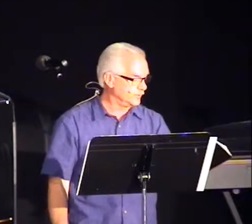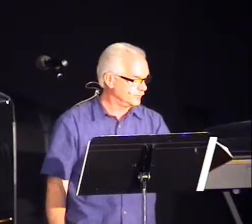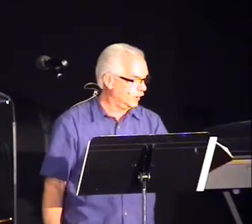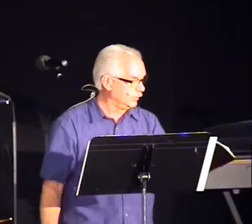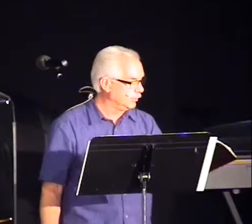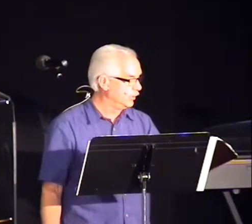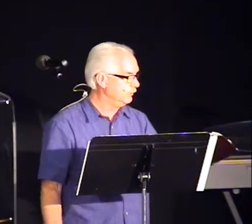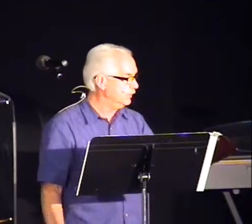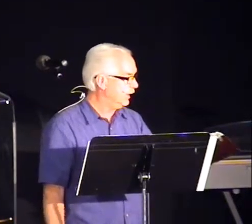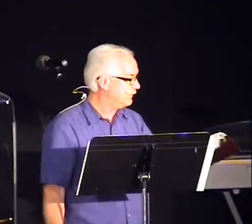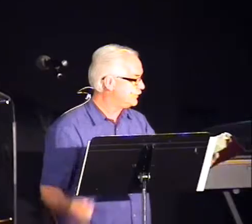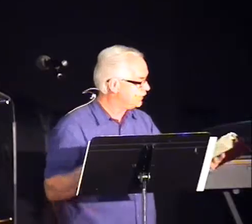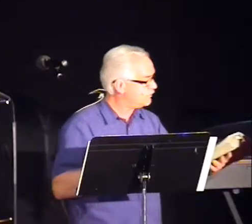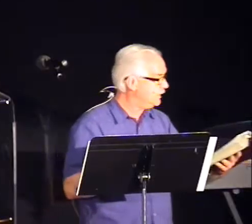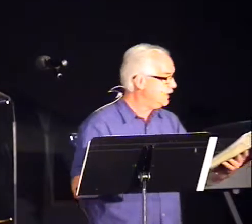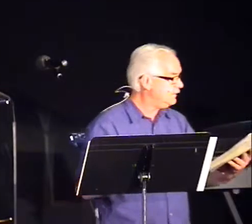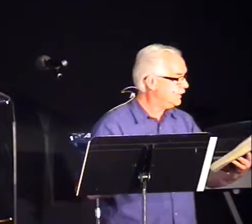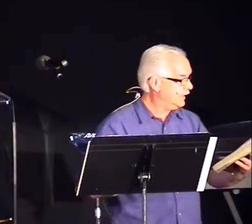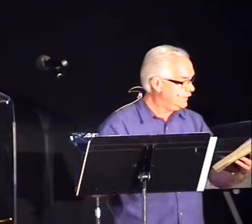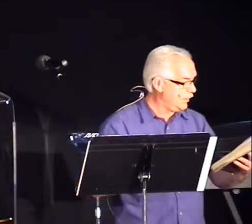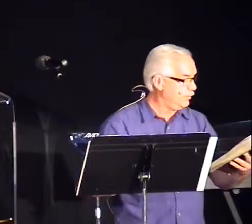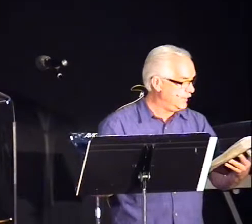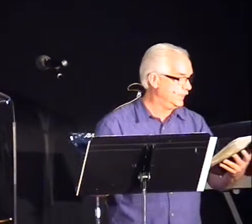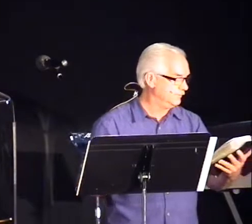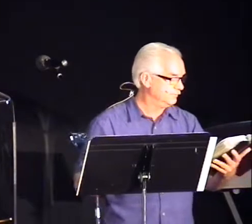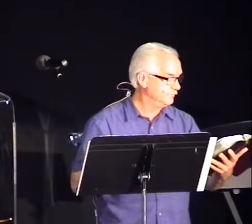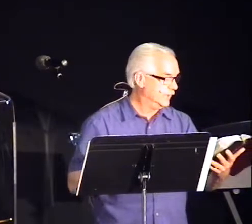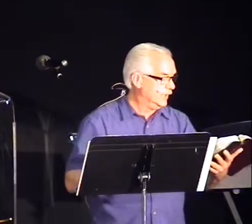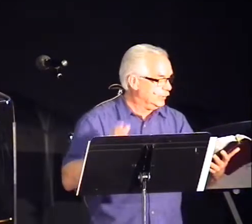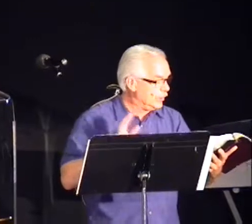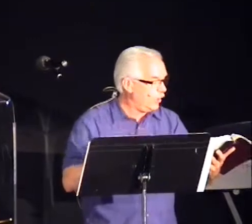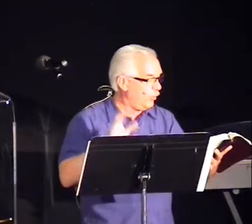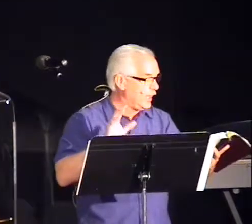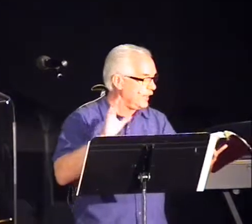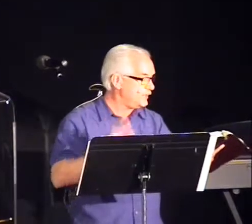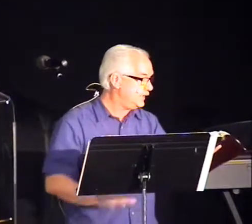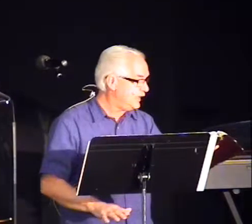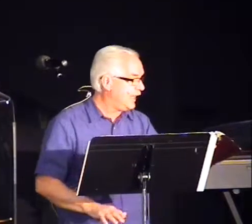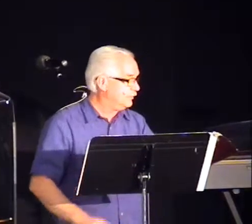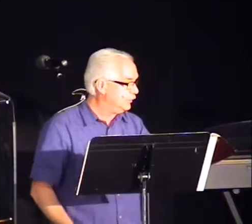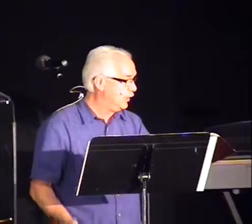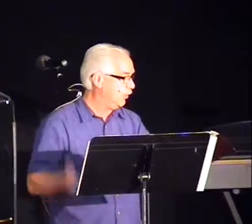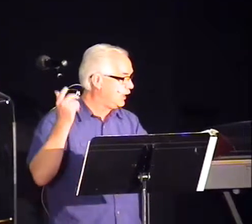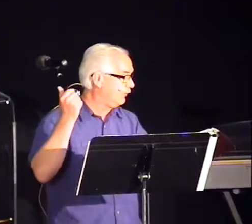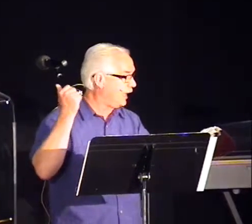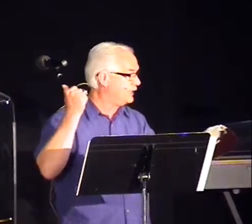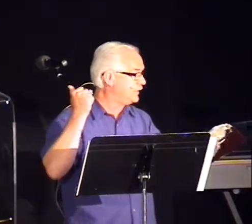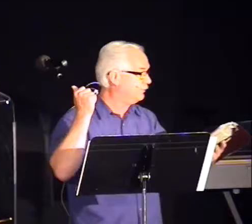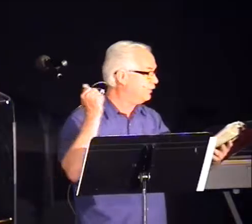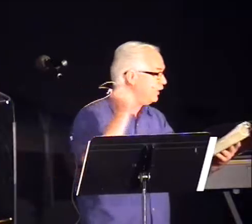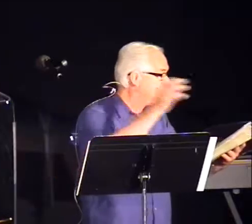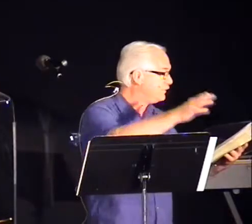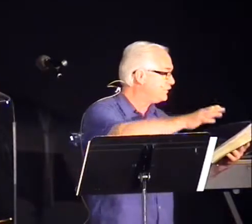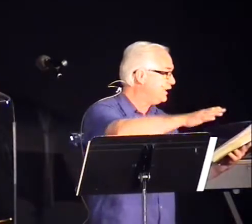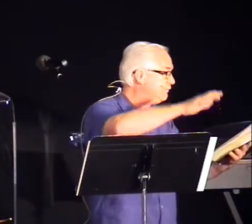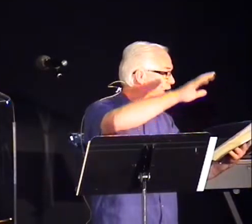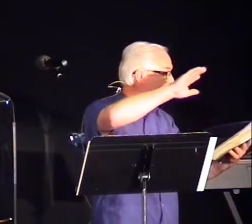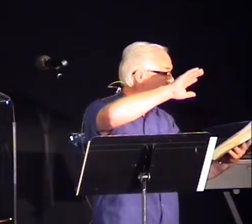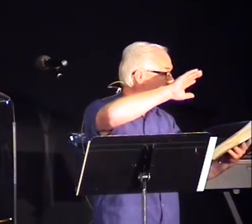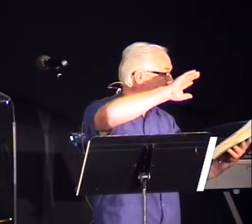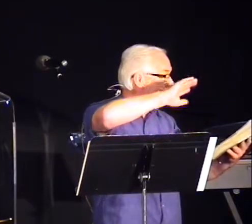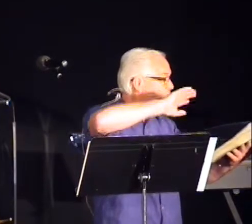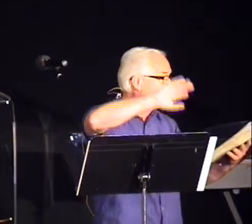for us. O Lord, you have searched me and known me. You know when I sit down. You know when I rise up. You understand